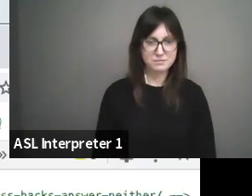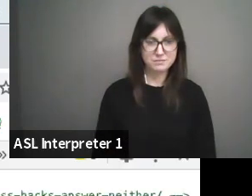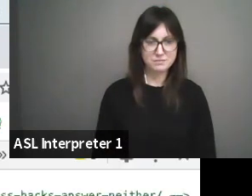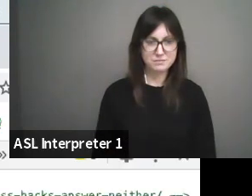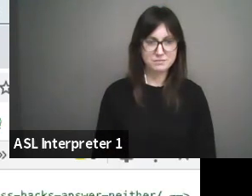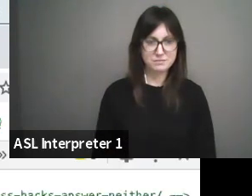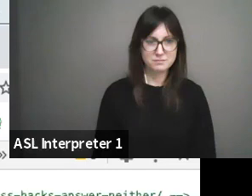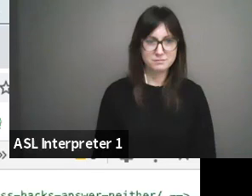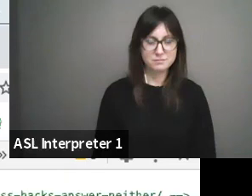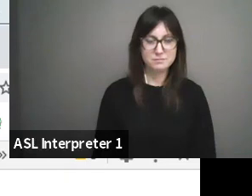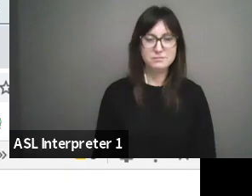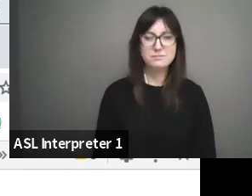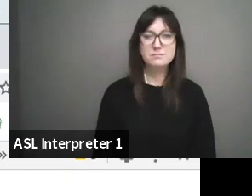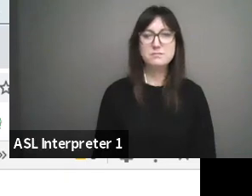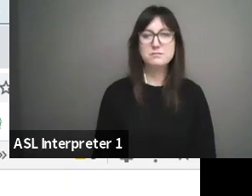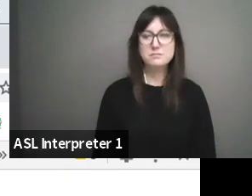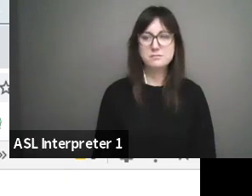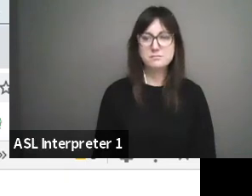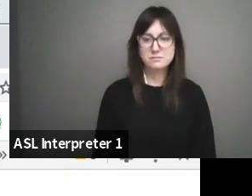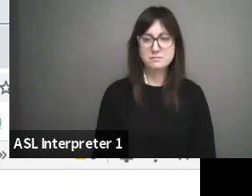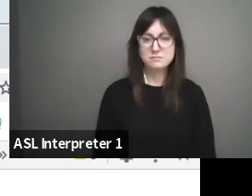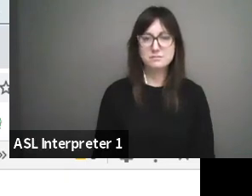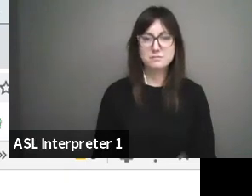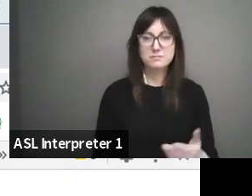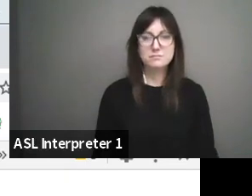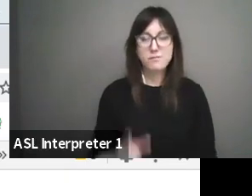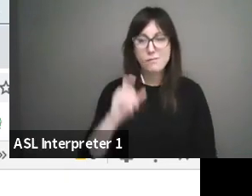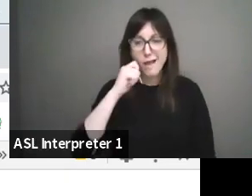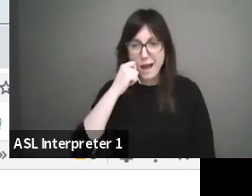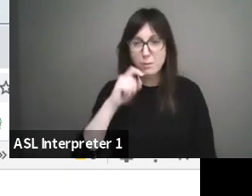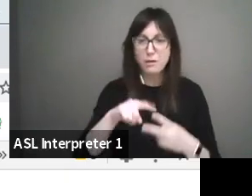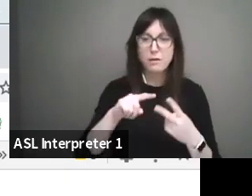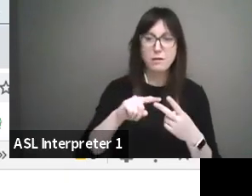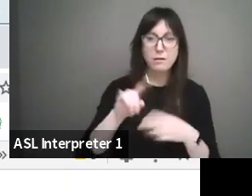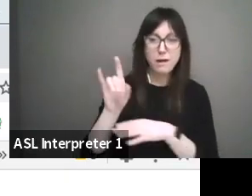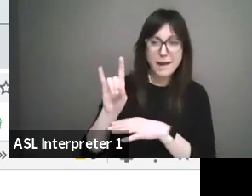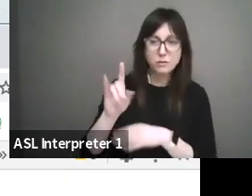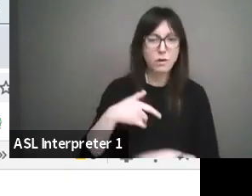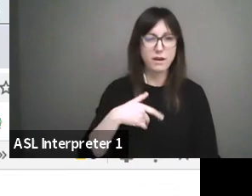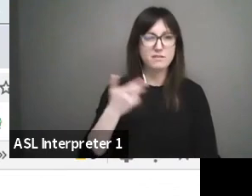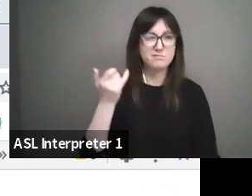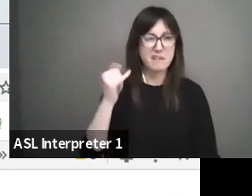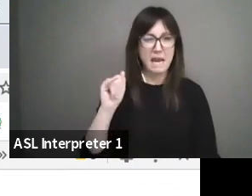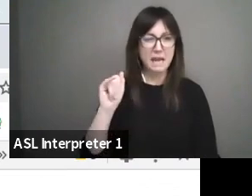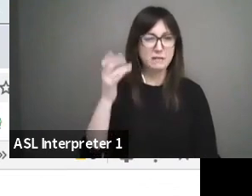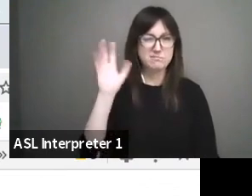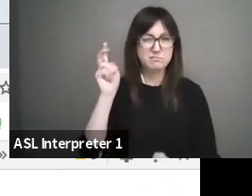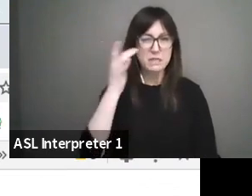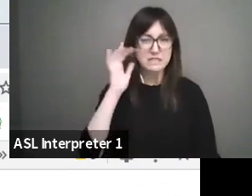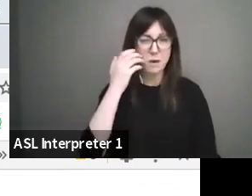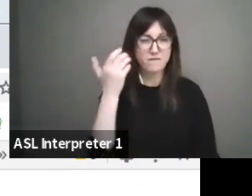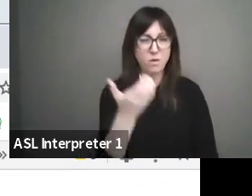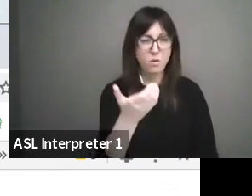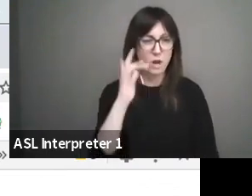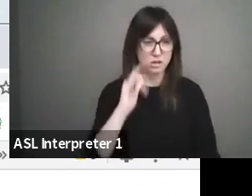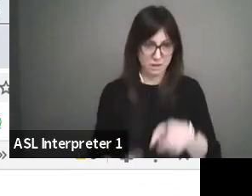So for Apple, Android, any smartphone, the video would play like this. This is what it